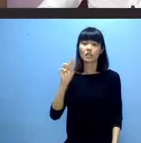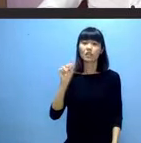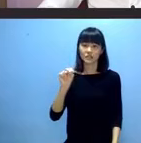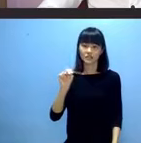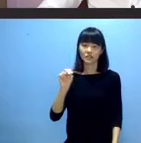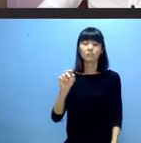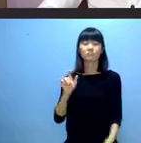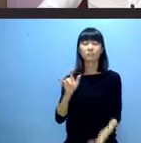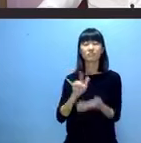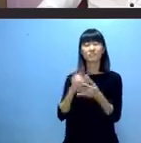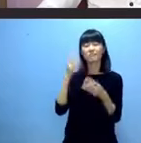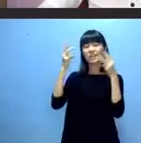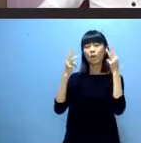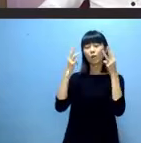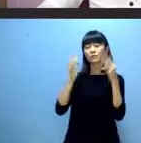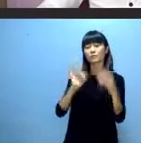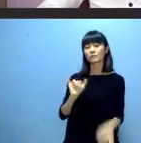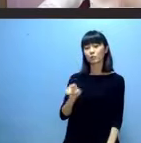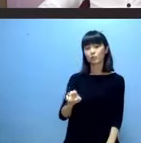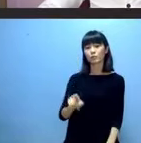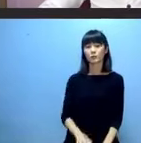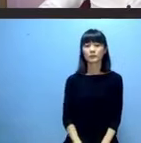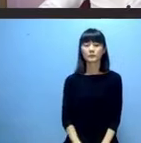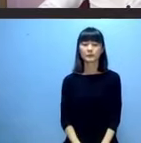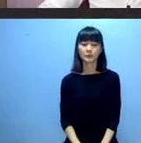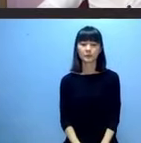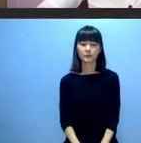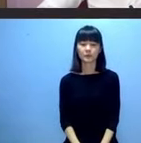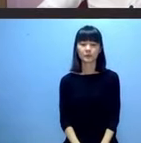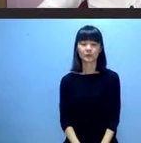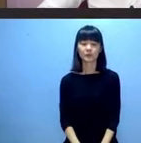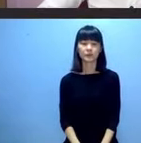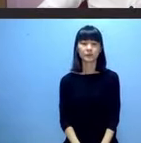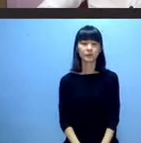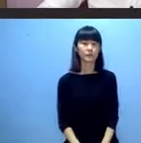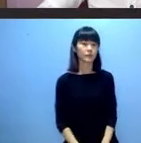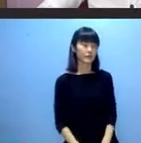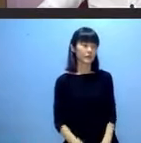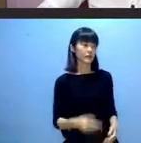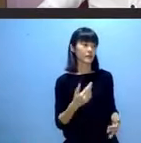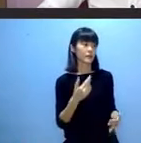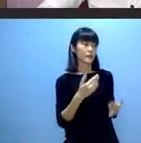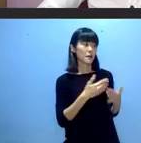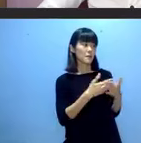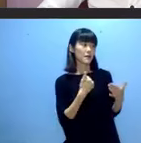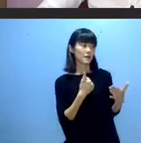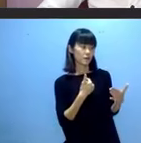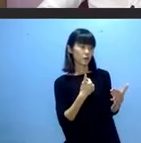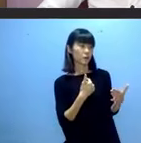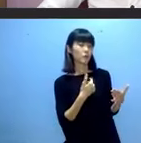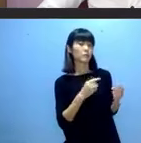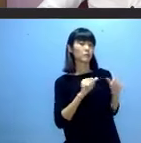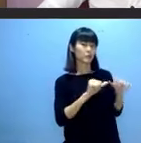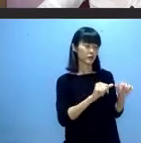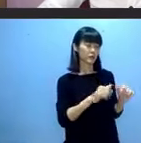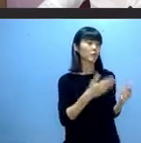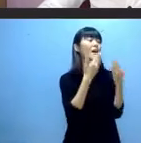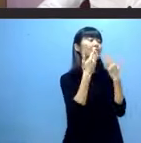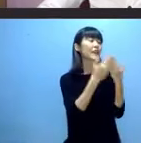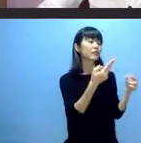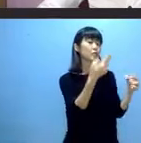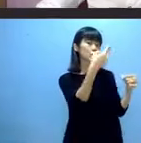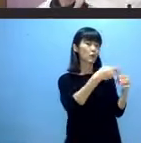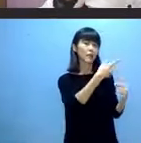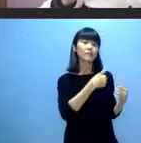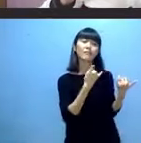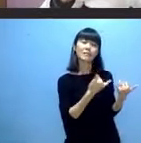well. Okay. Now, just before I cut back to Deborah, I just wanted to address everyone that's joining us. Thank you. There are almost 60 of you watching